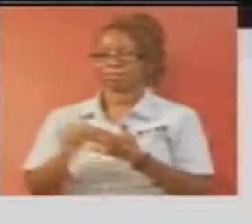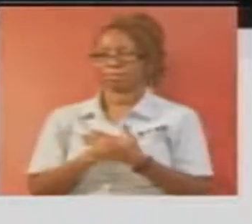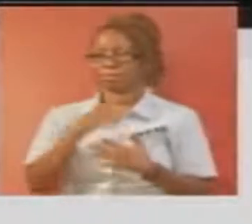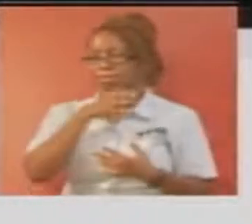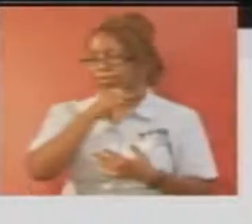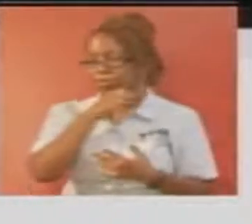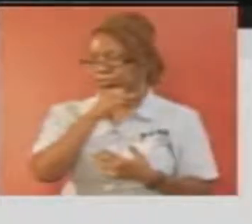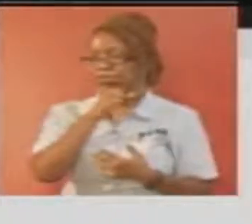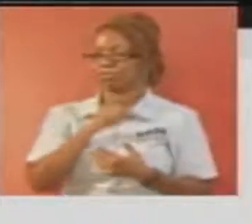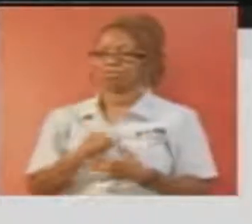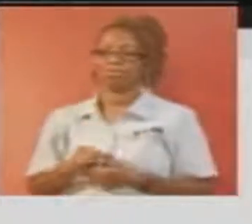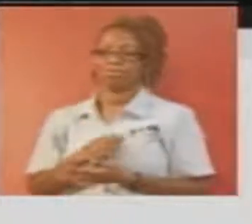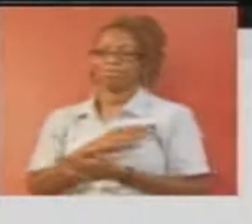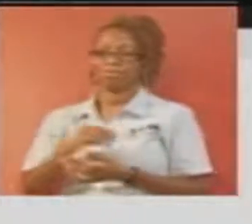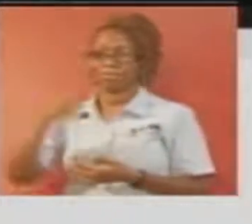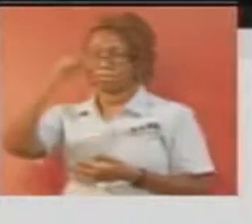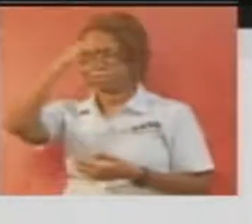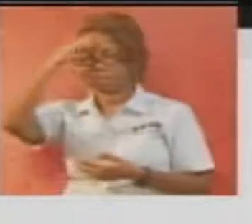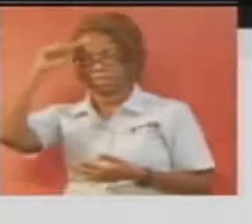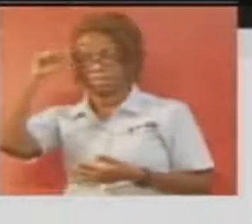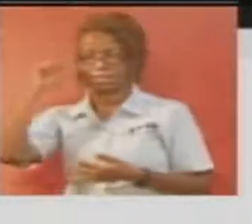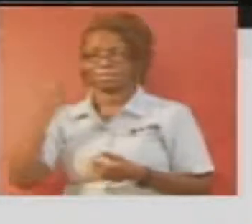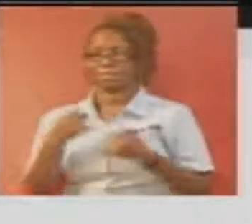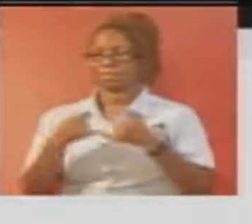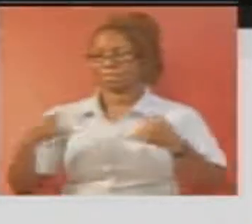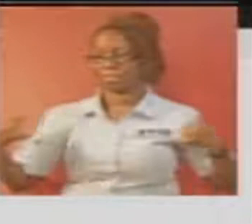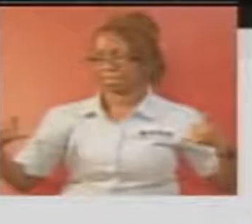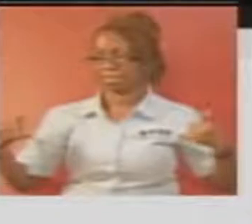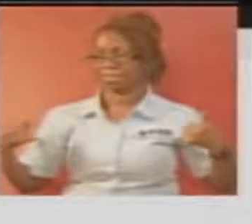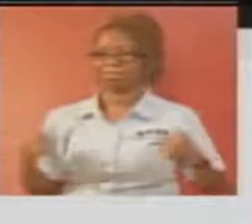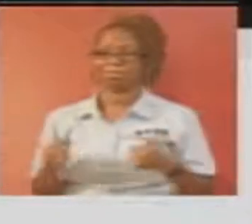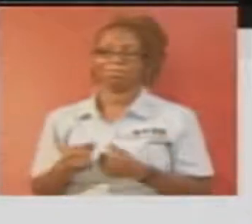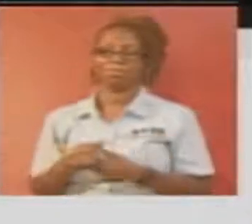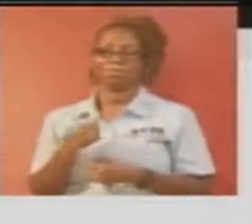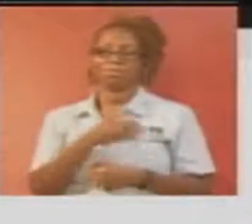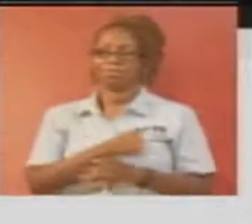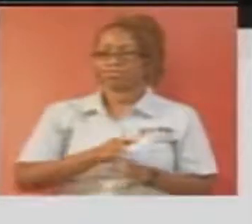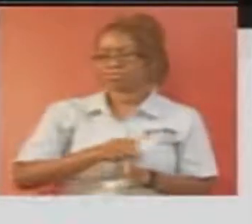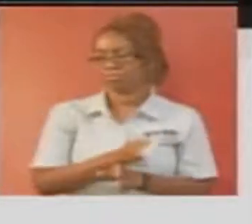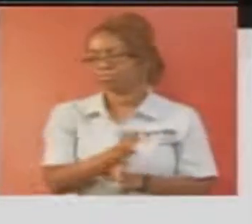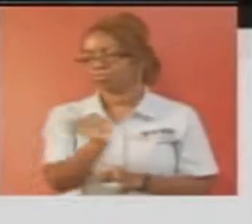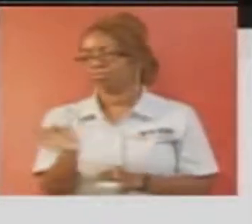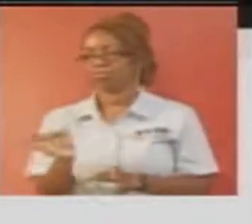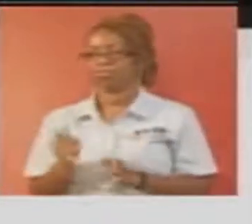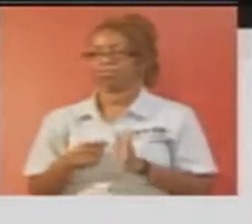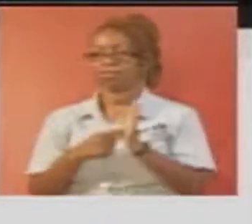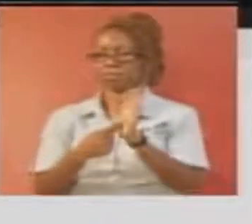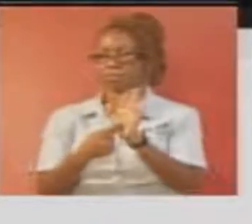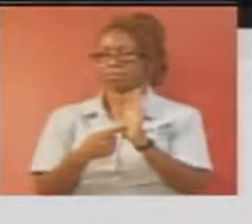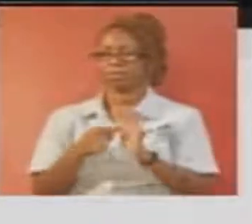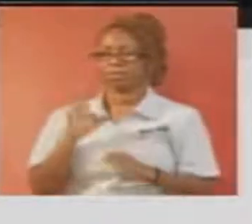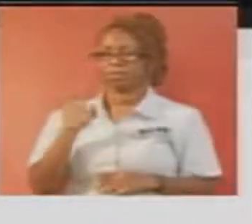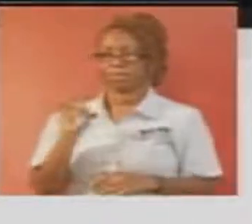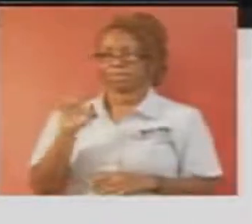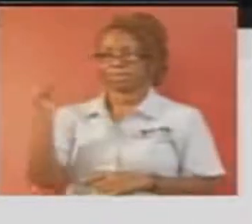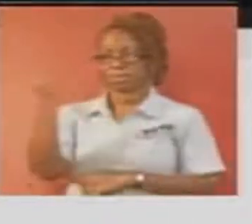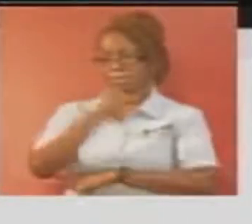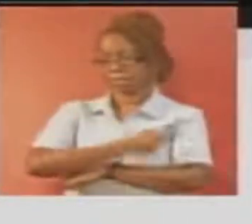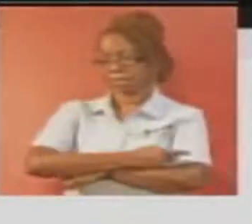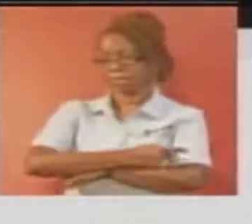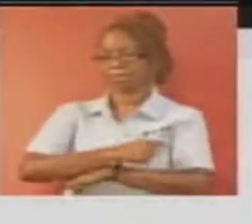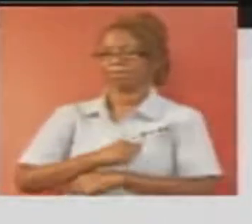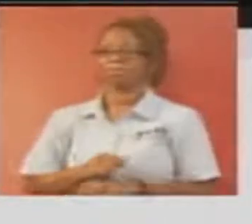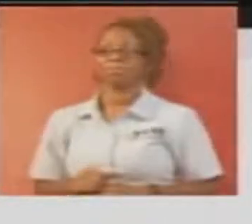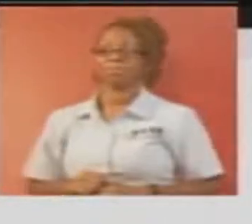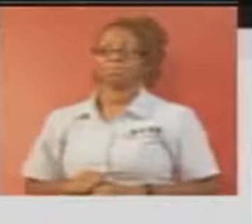and a black line running through that graph, which represents what we call the 7-day rolling average. And we do